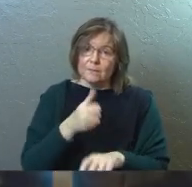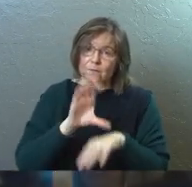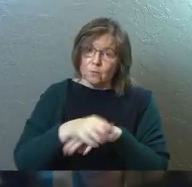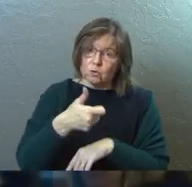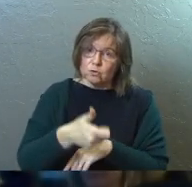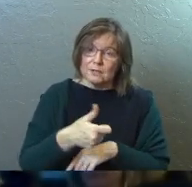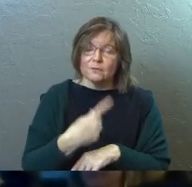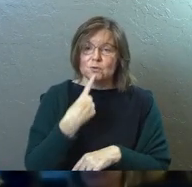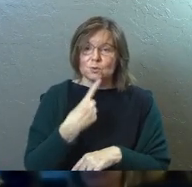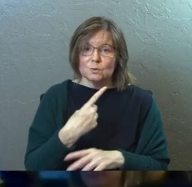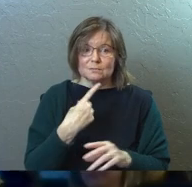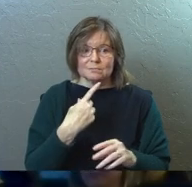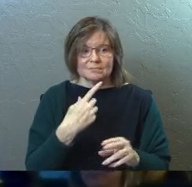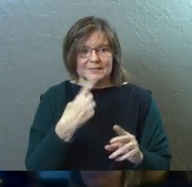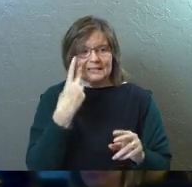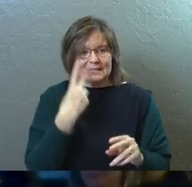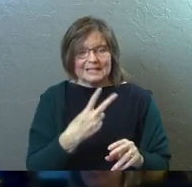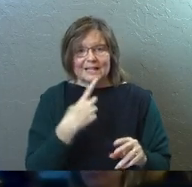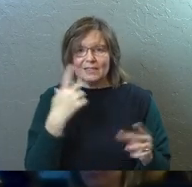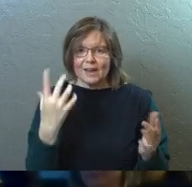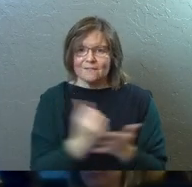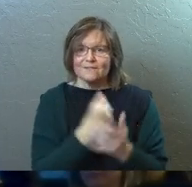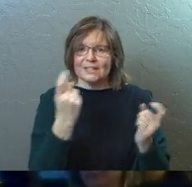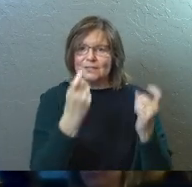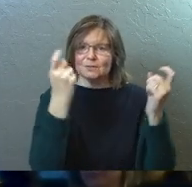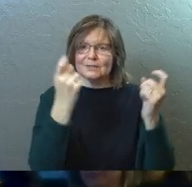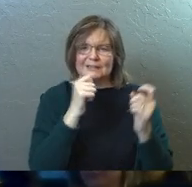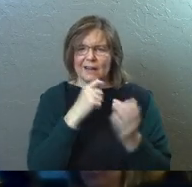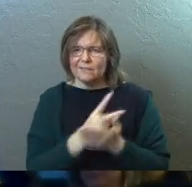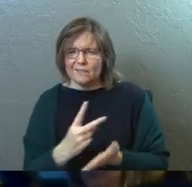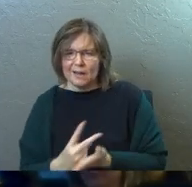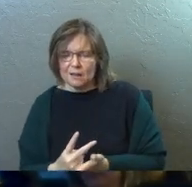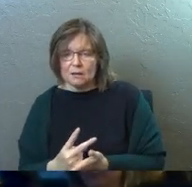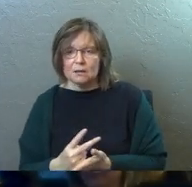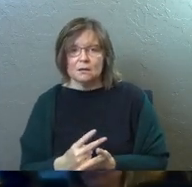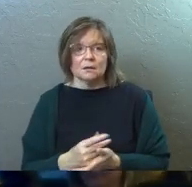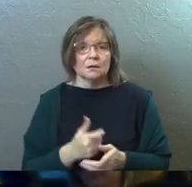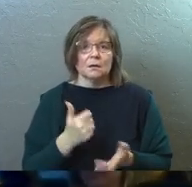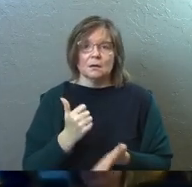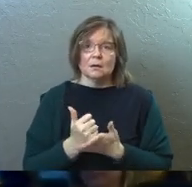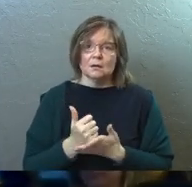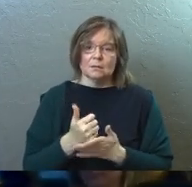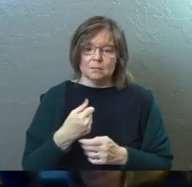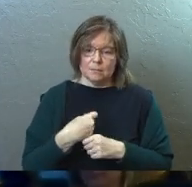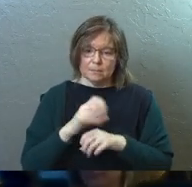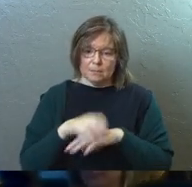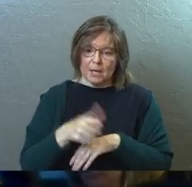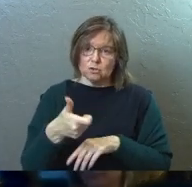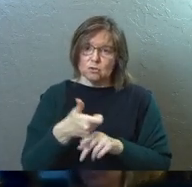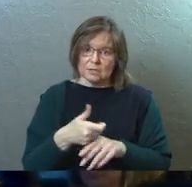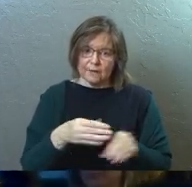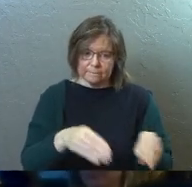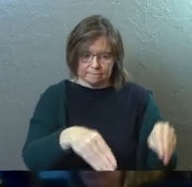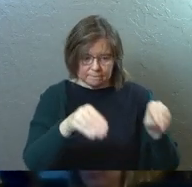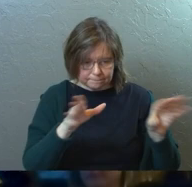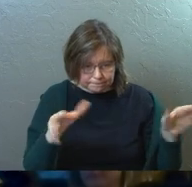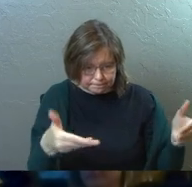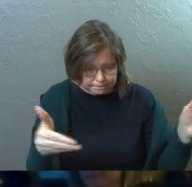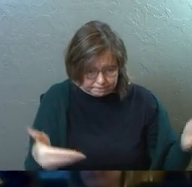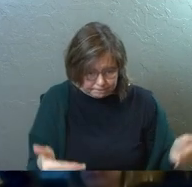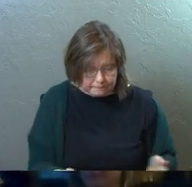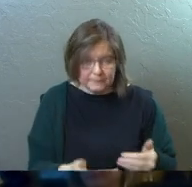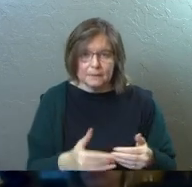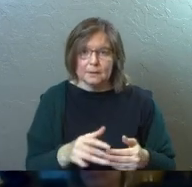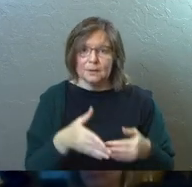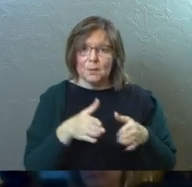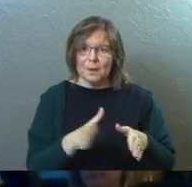out their victories instead of their failures. Make yourself tuck them in at night, every single night, the way that